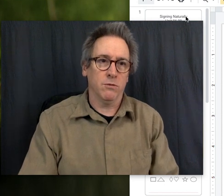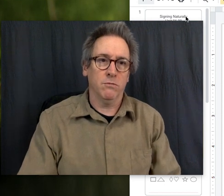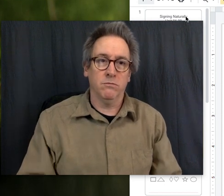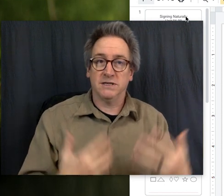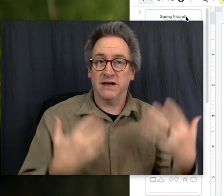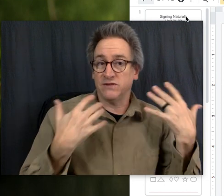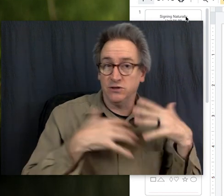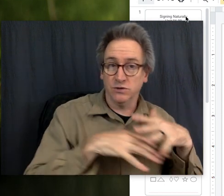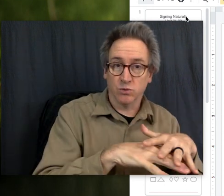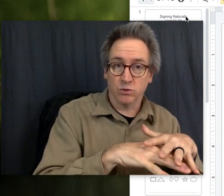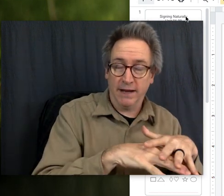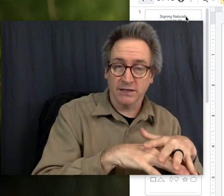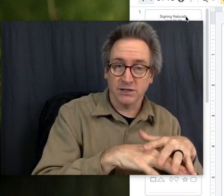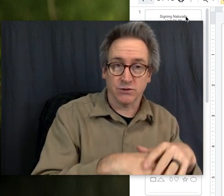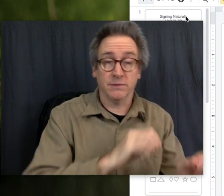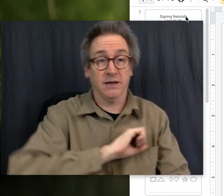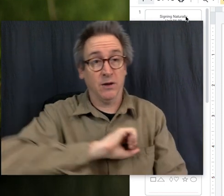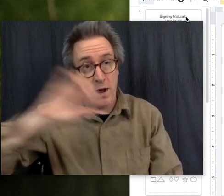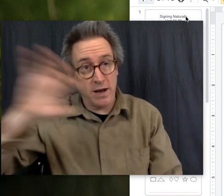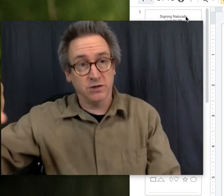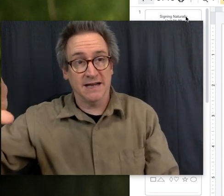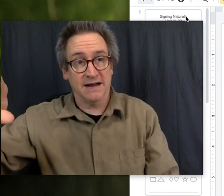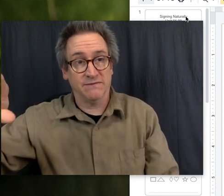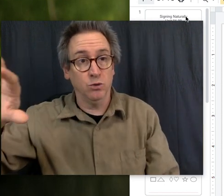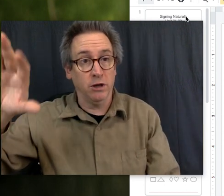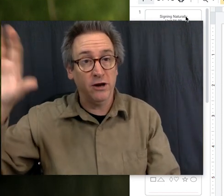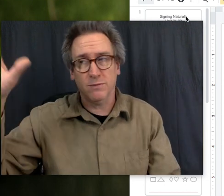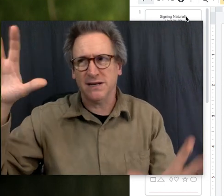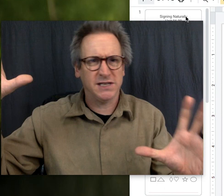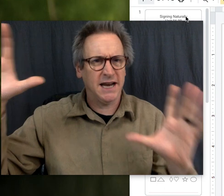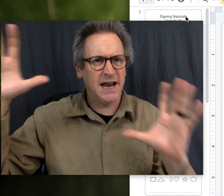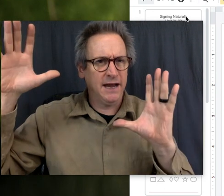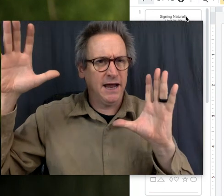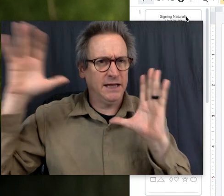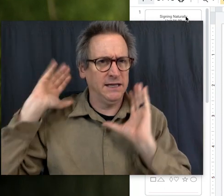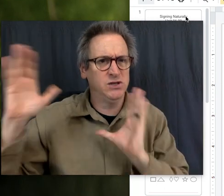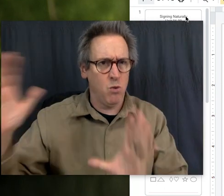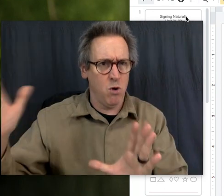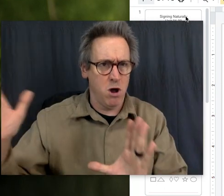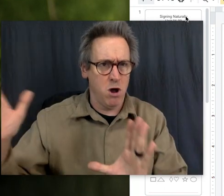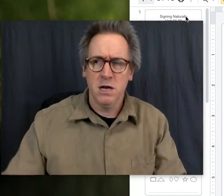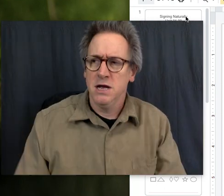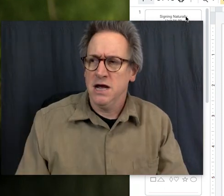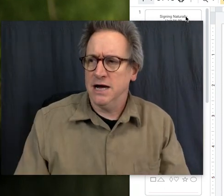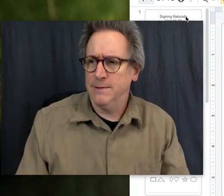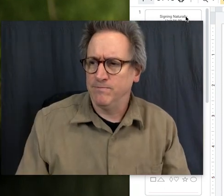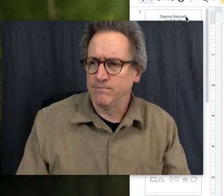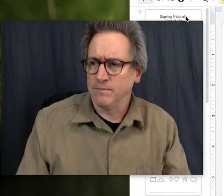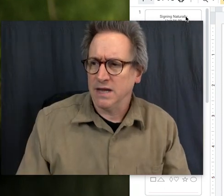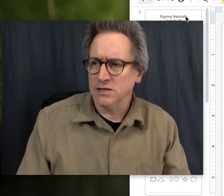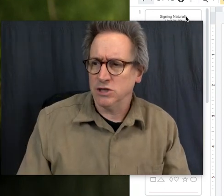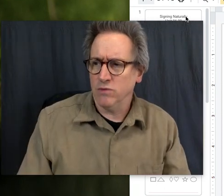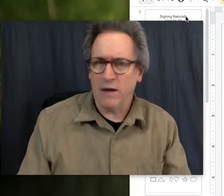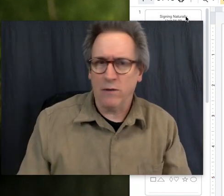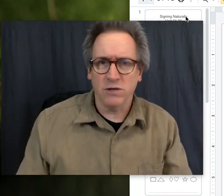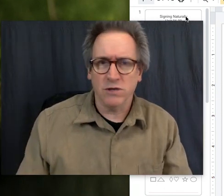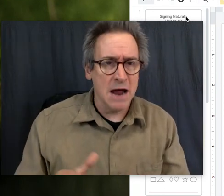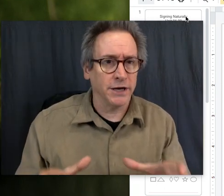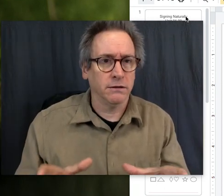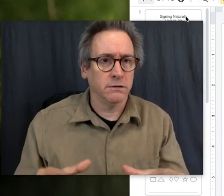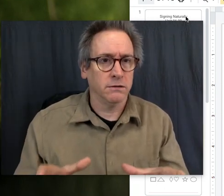where deaf students weren't mainstreamed. They went to a deaf school, and almost every state had at least one. So that